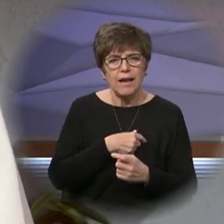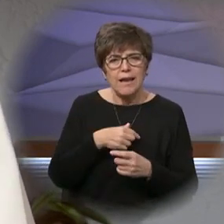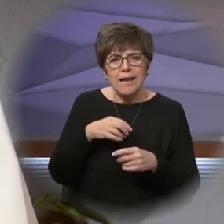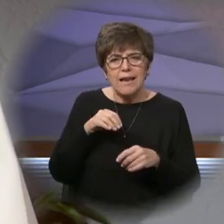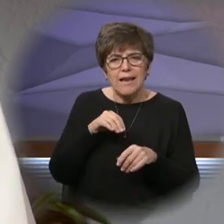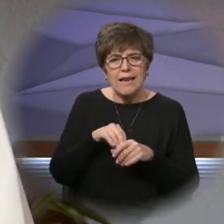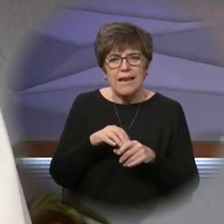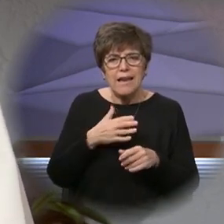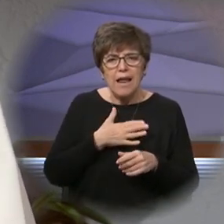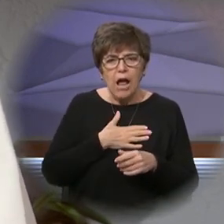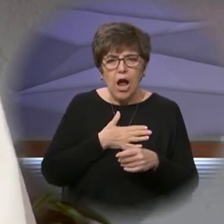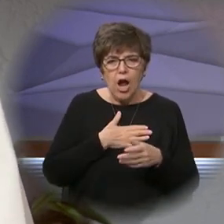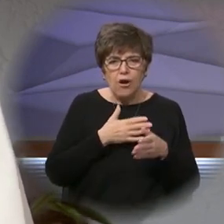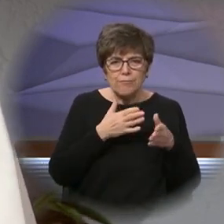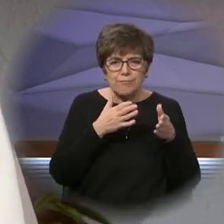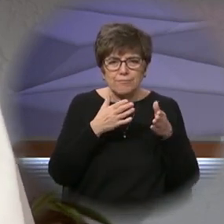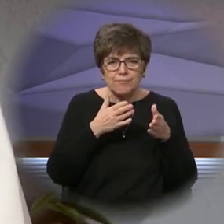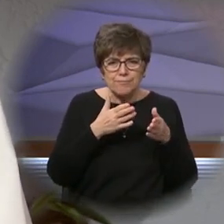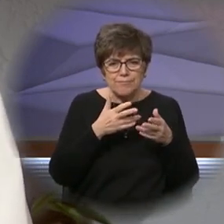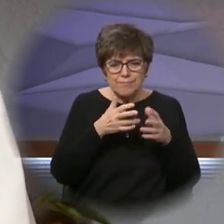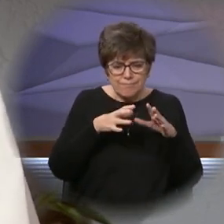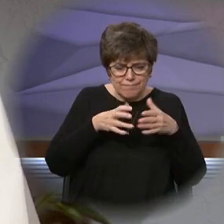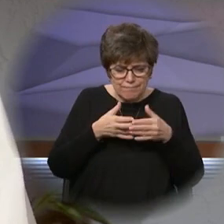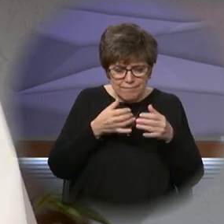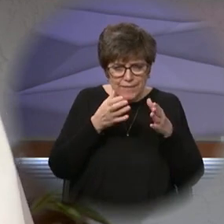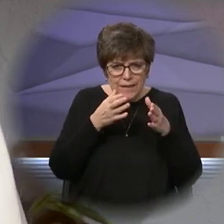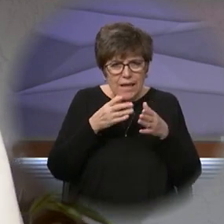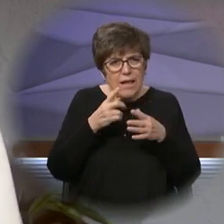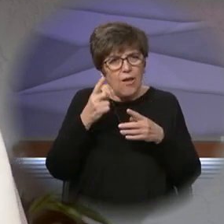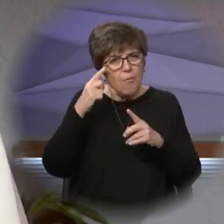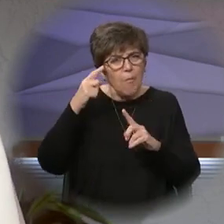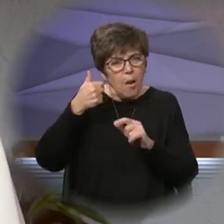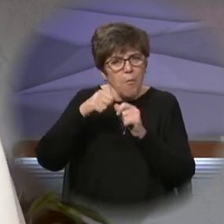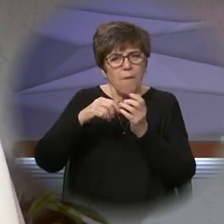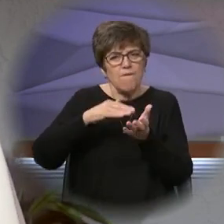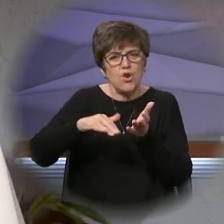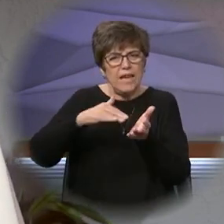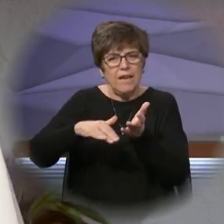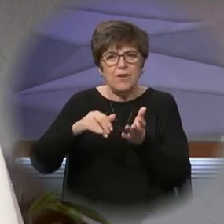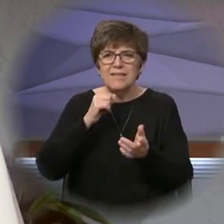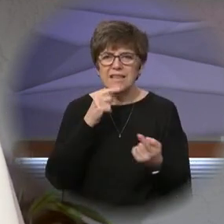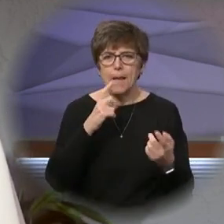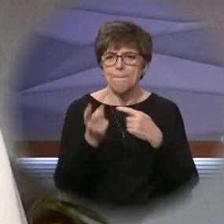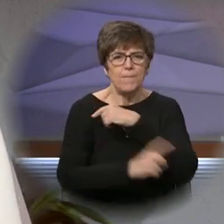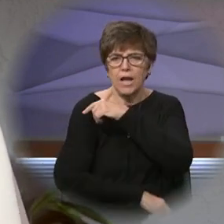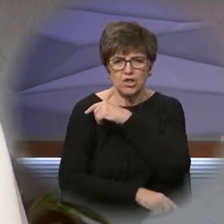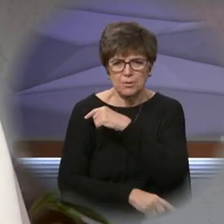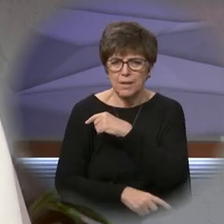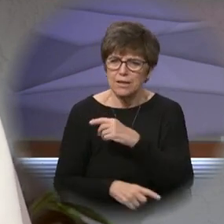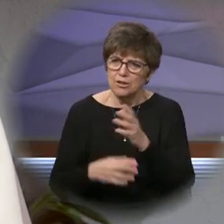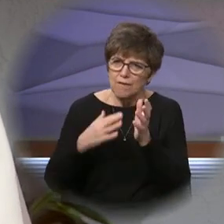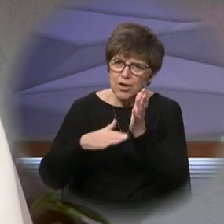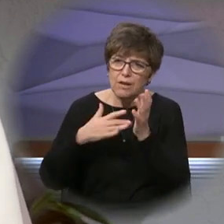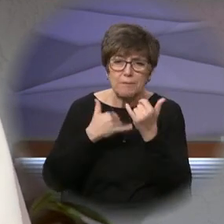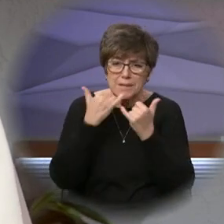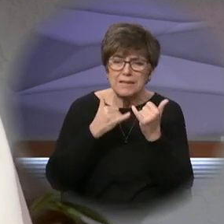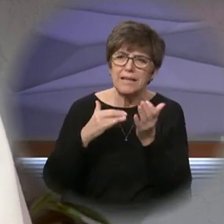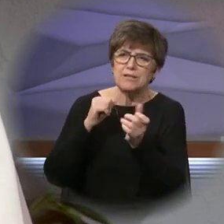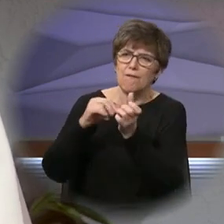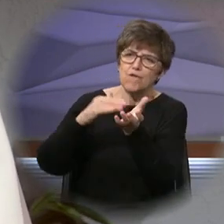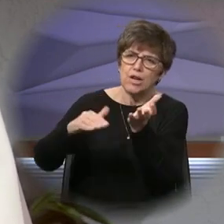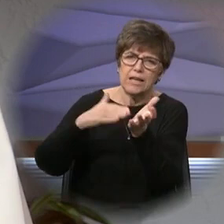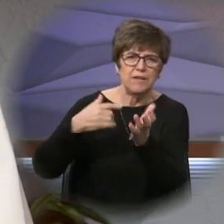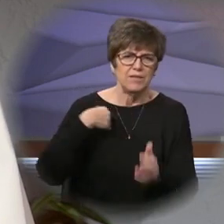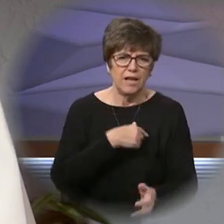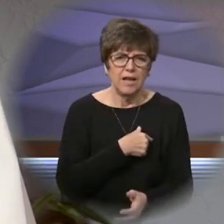in our failings, individually or as a church, is about forgiveness, not punishment. And so we remember that in